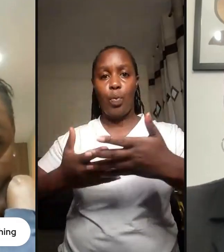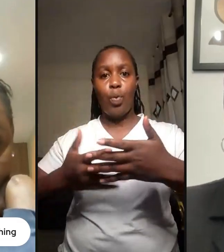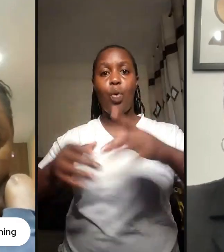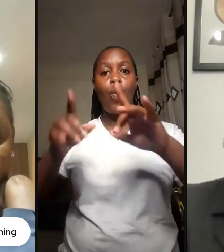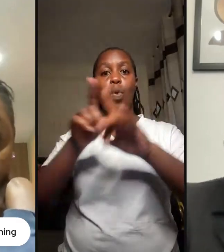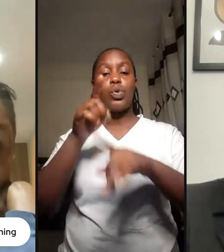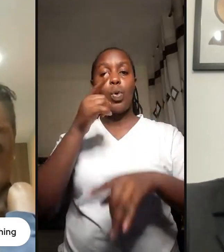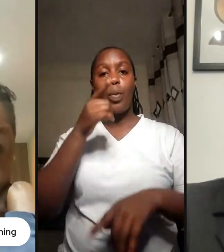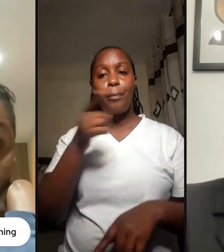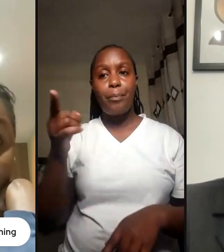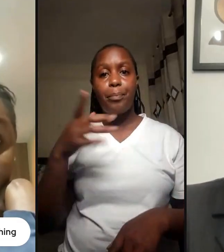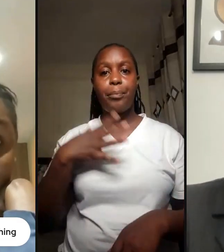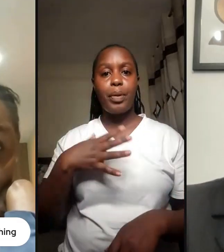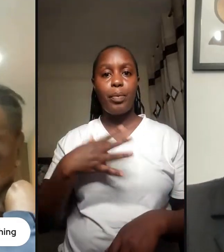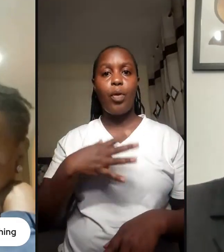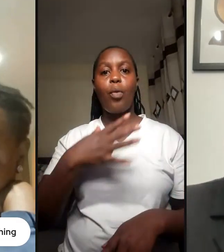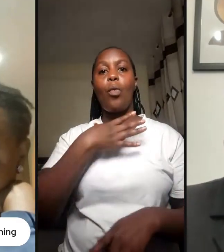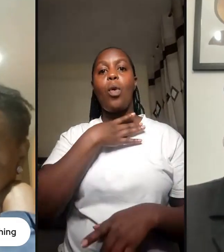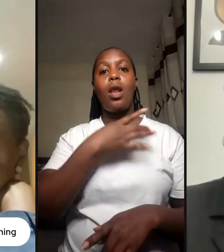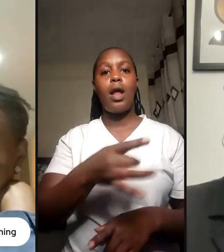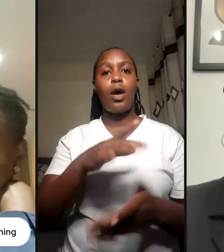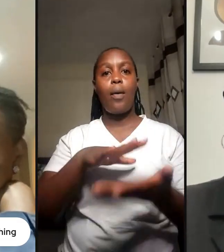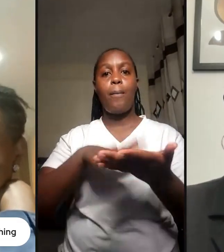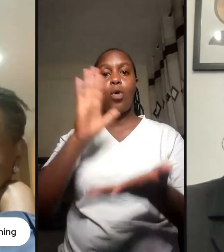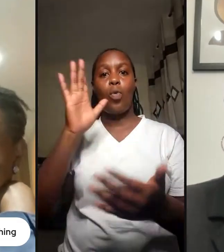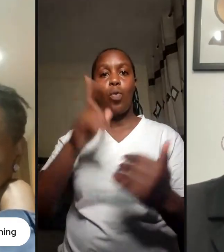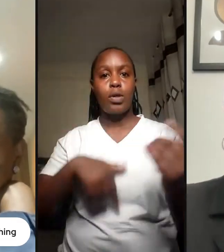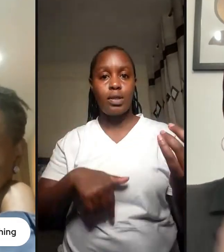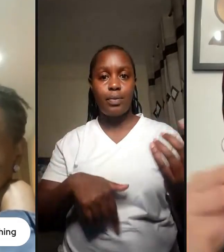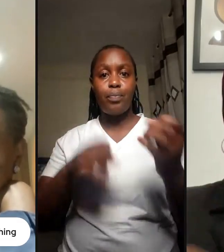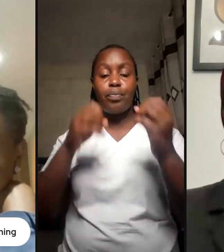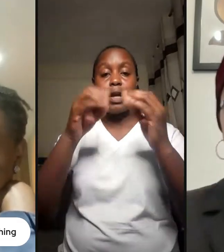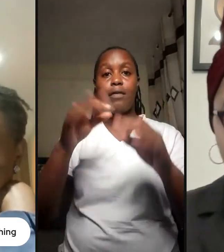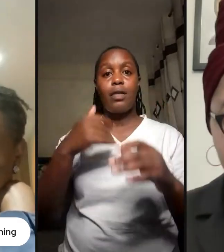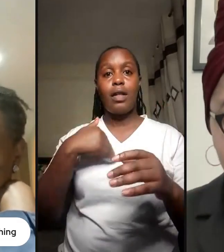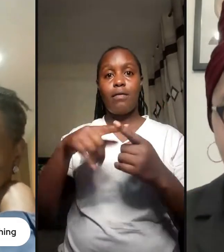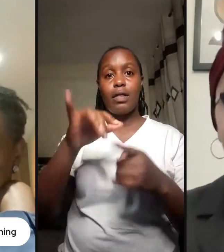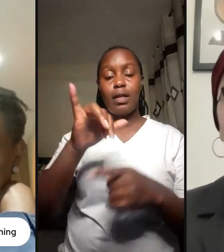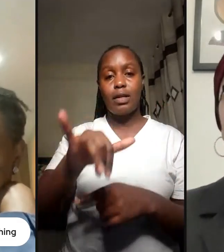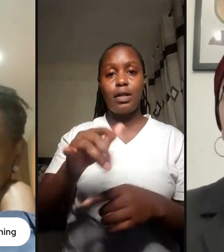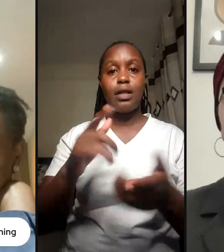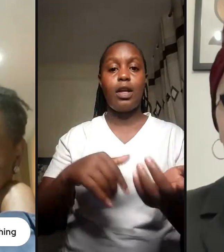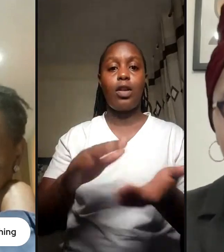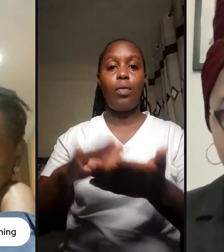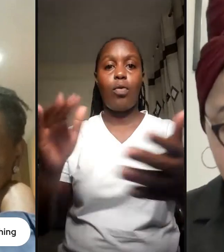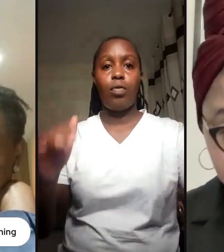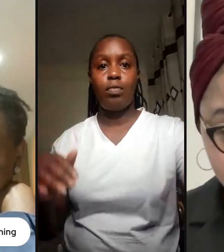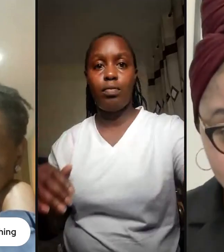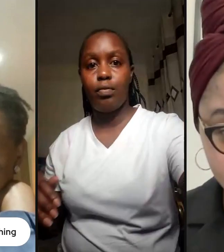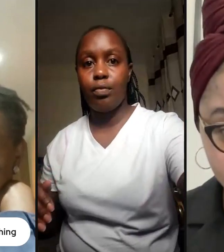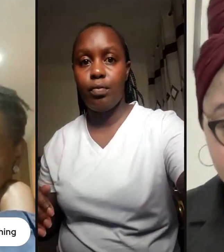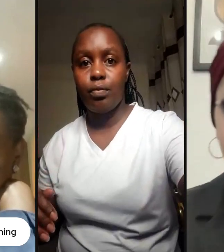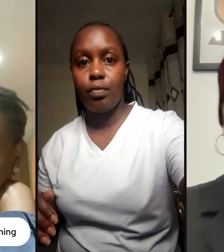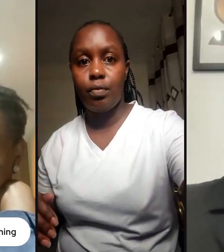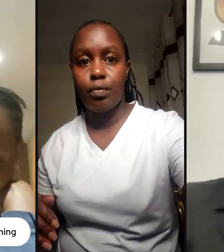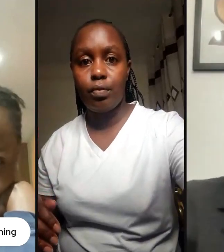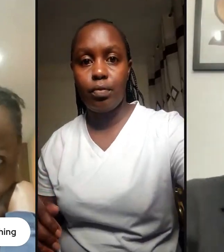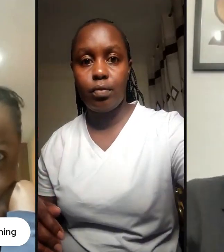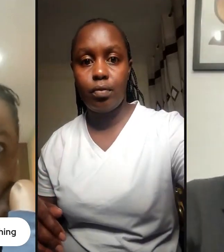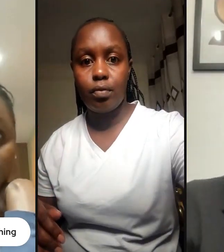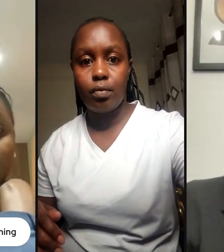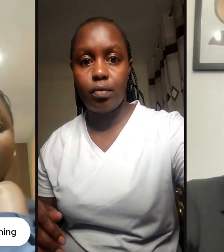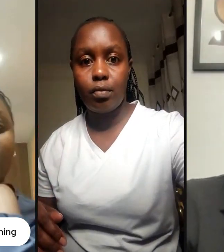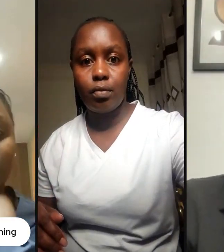most. If they love the visuals, it means you have to go more visuals. If they love polls, also add polls into your post.